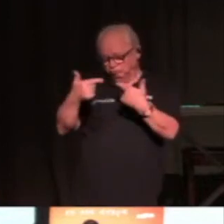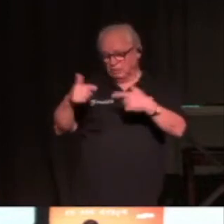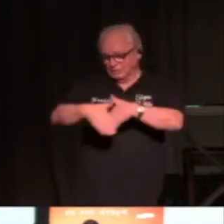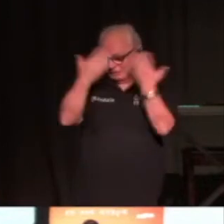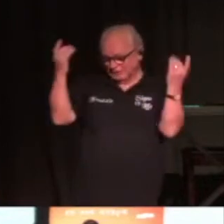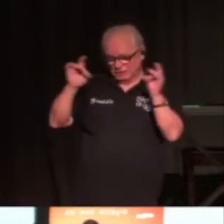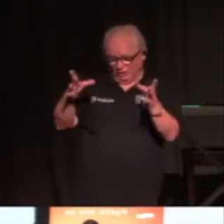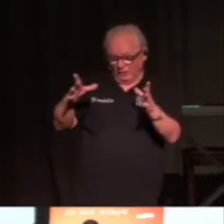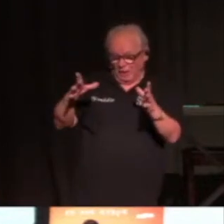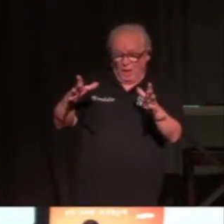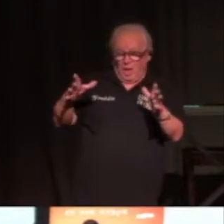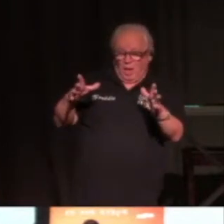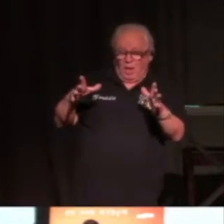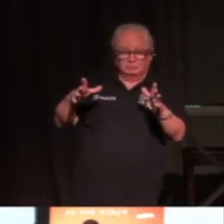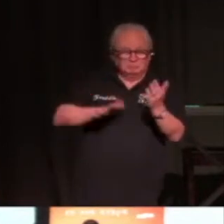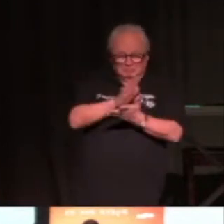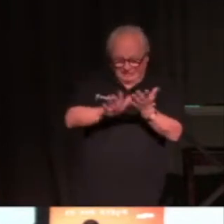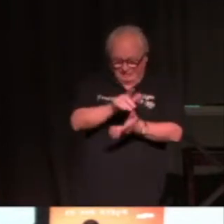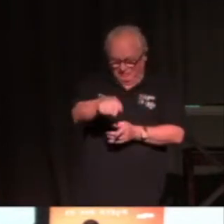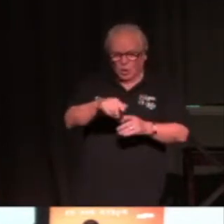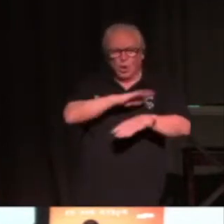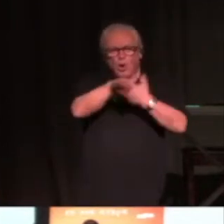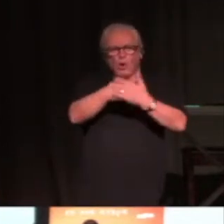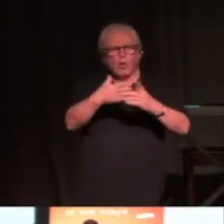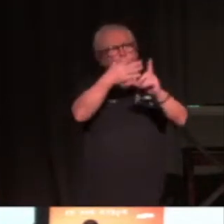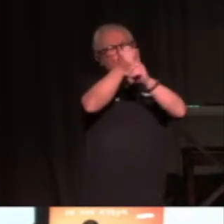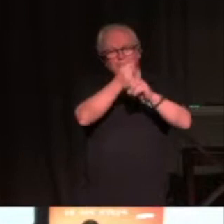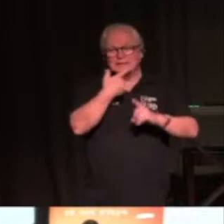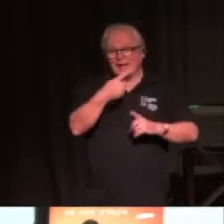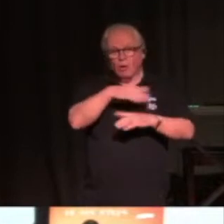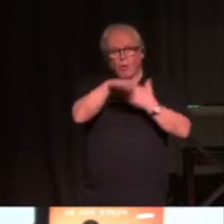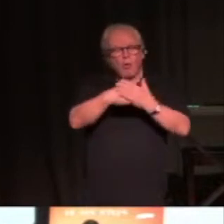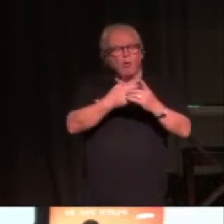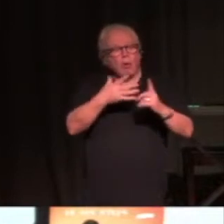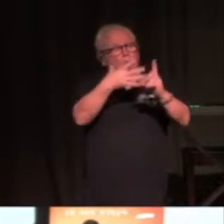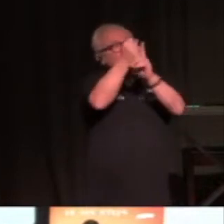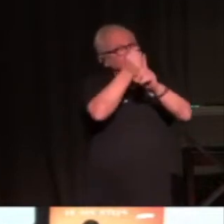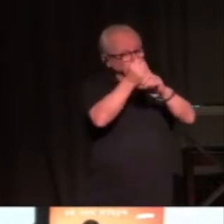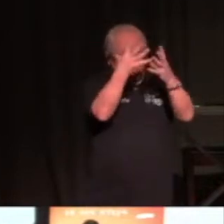us, all hope, say all hope, all hope